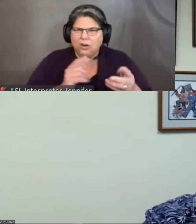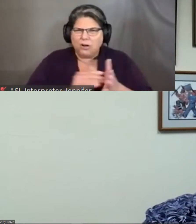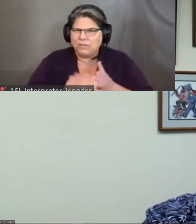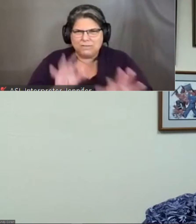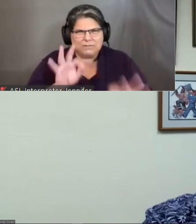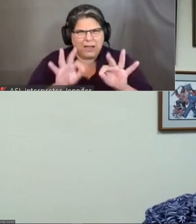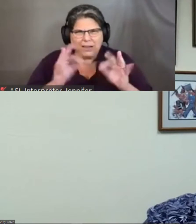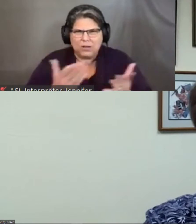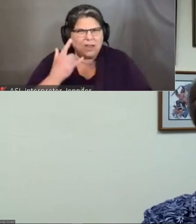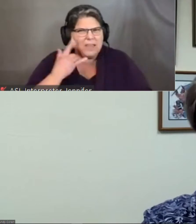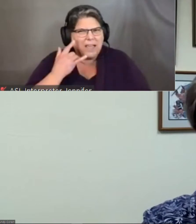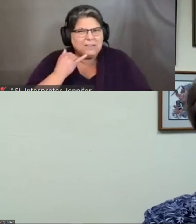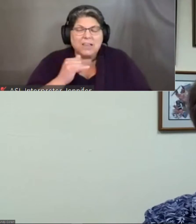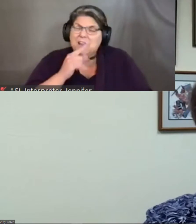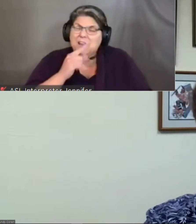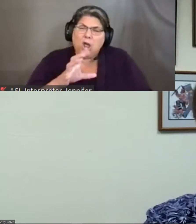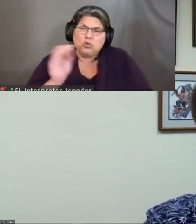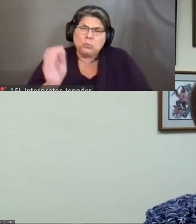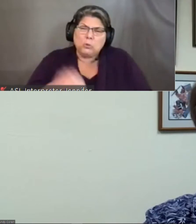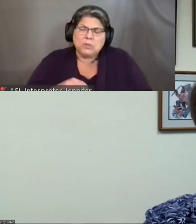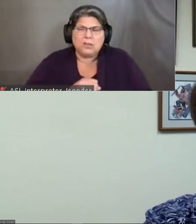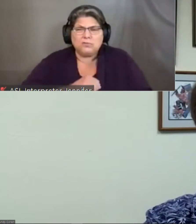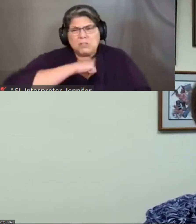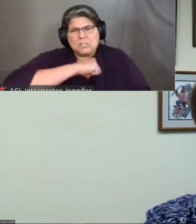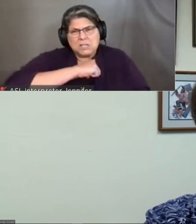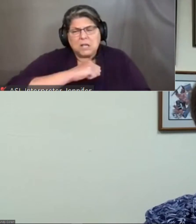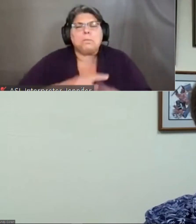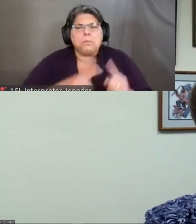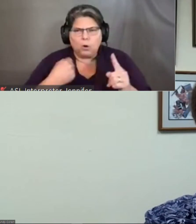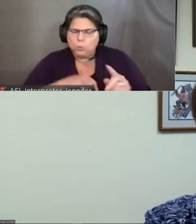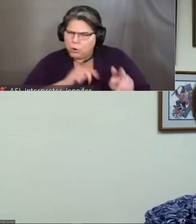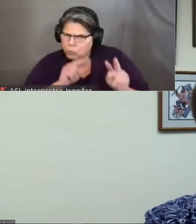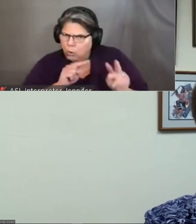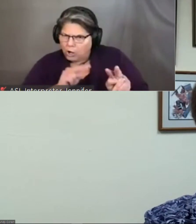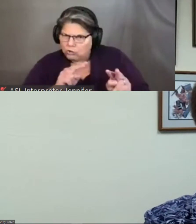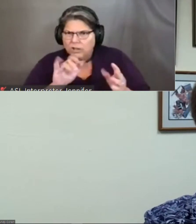resistant, but it's something that we're watching very closely.